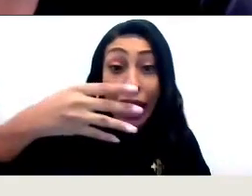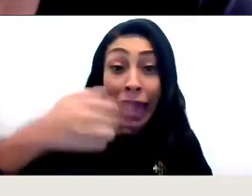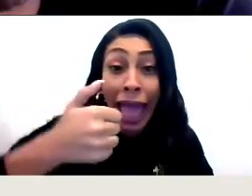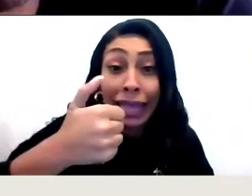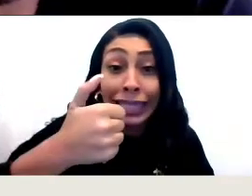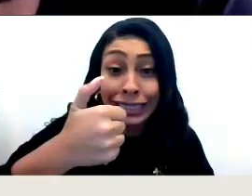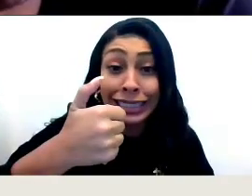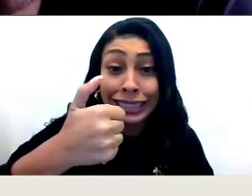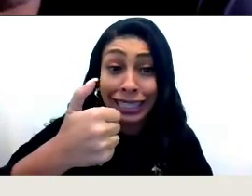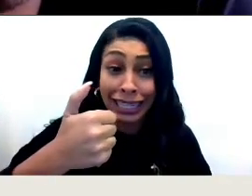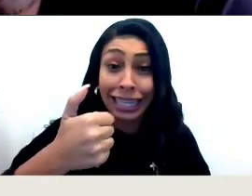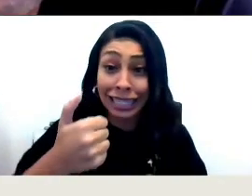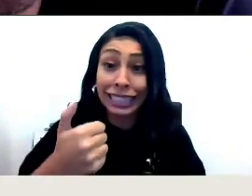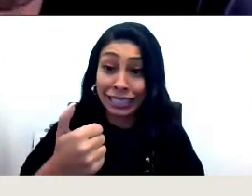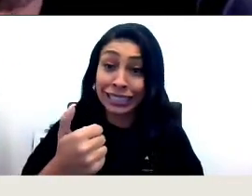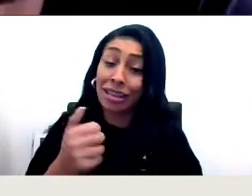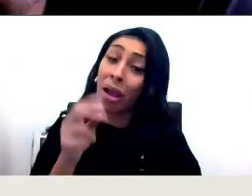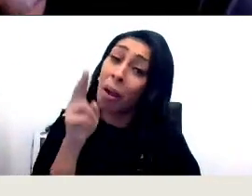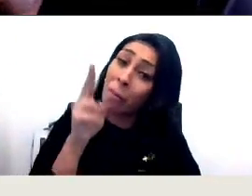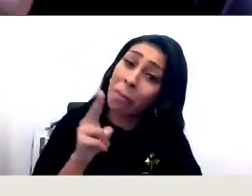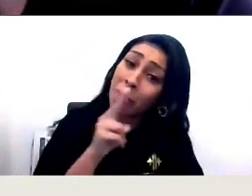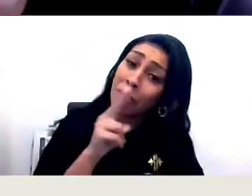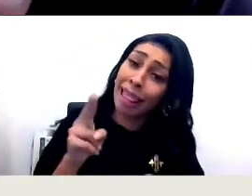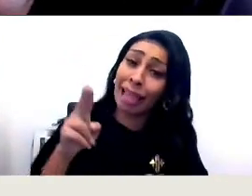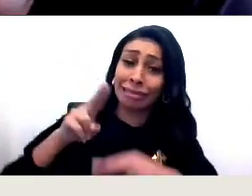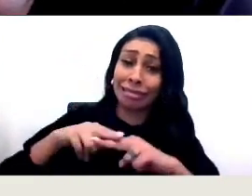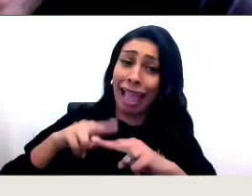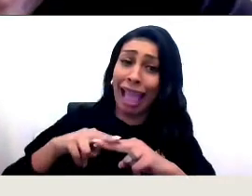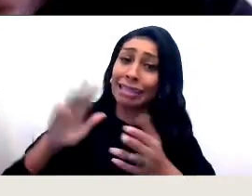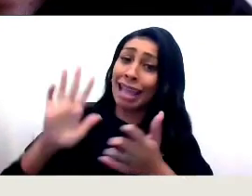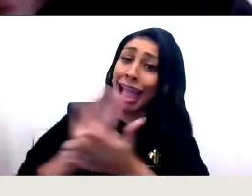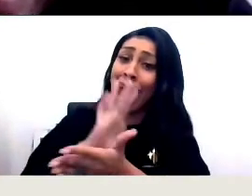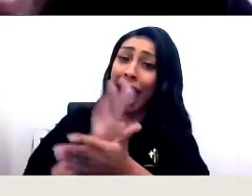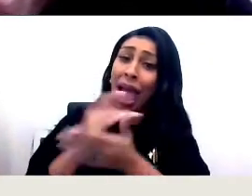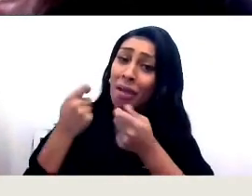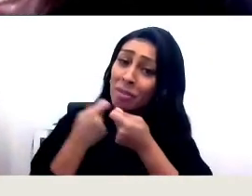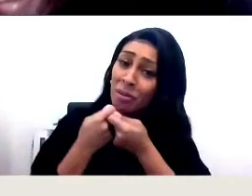amazing. Bless his soul. Happy birthday to daddy.